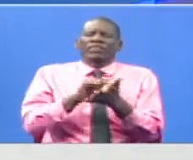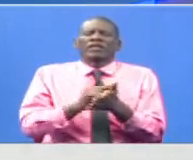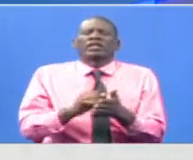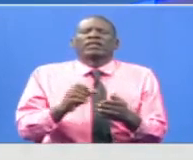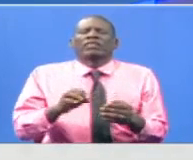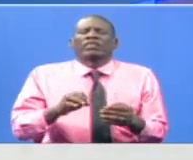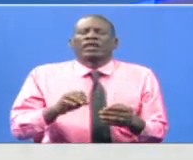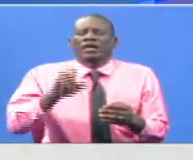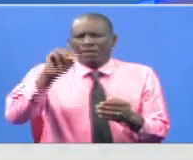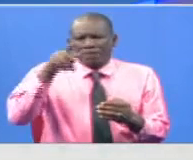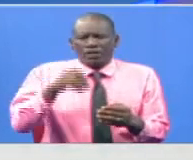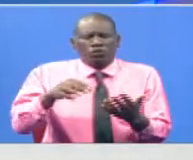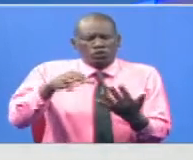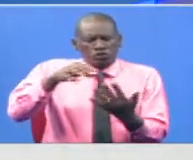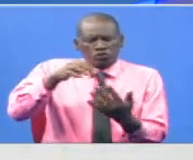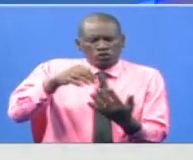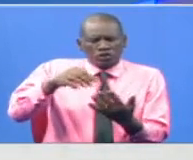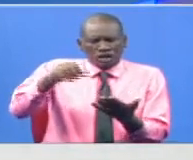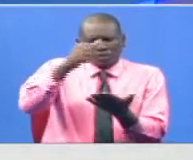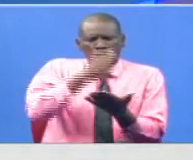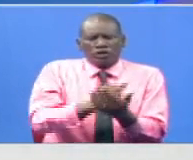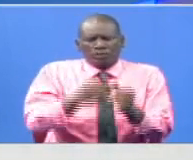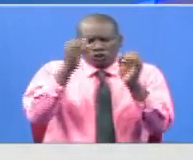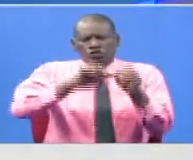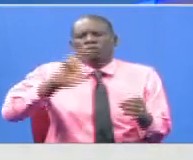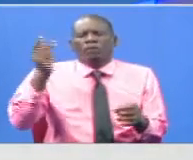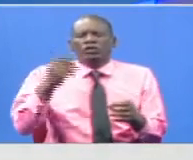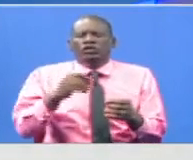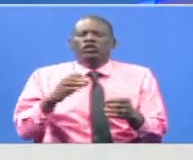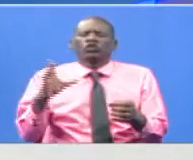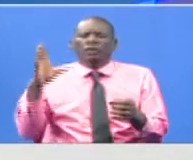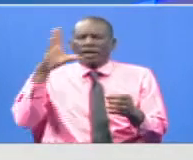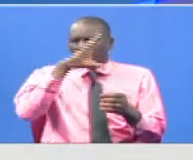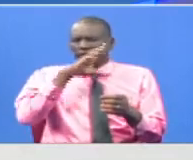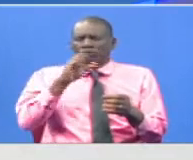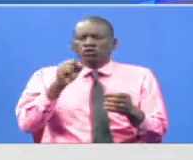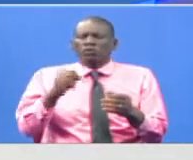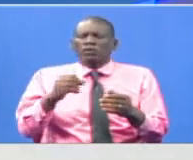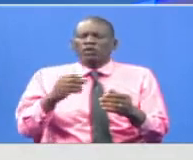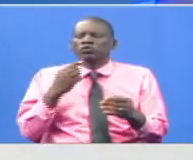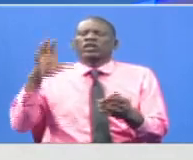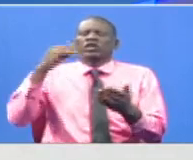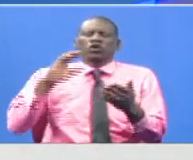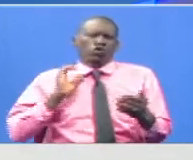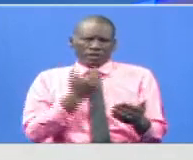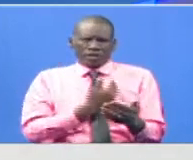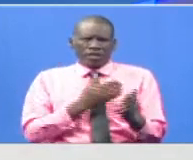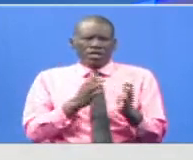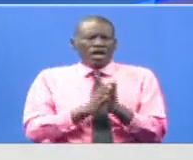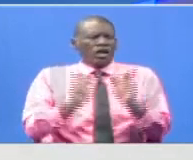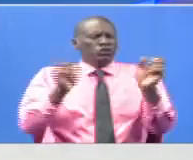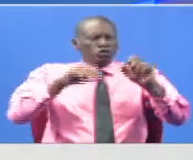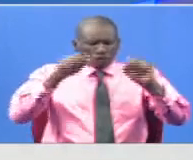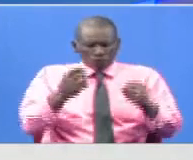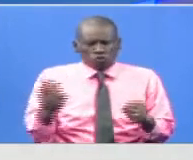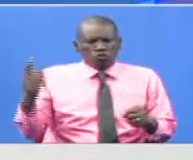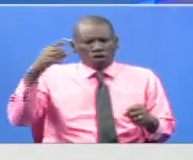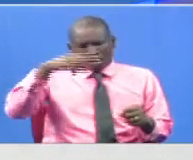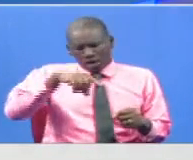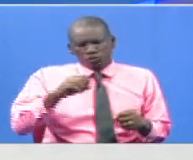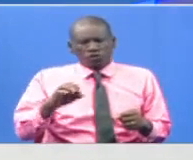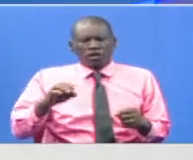William Ruto, to the Assumption of Office Committee and could not be available until after September 13,